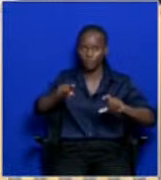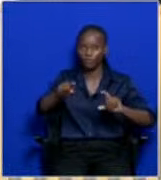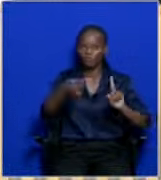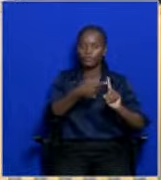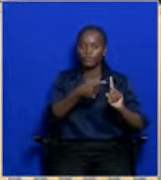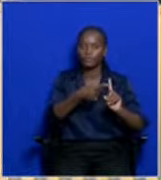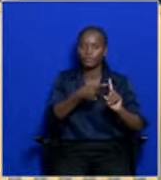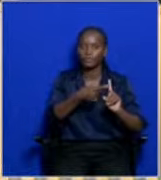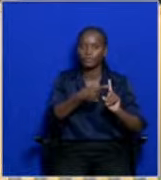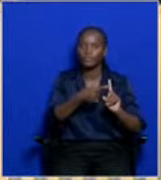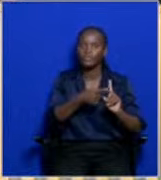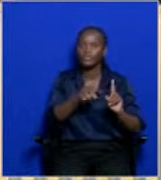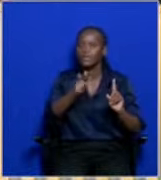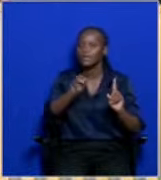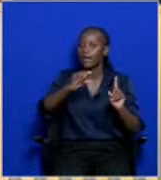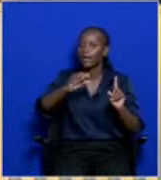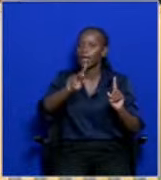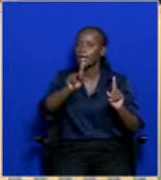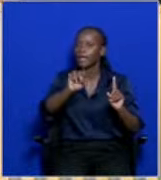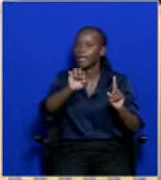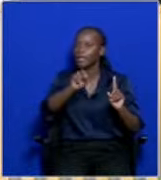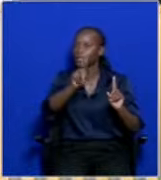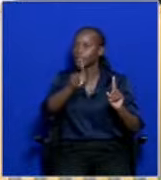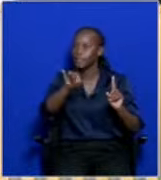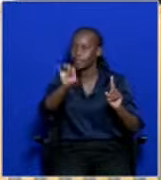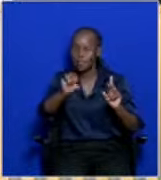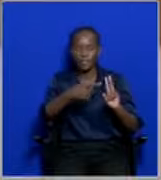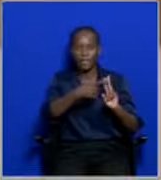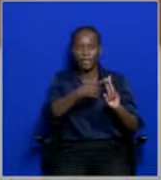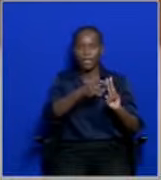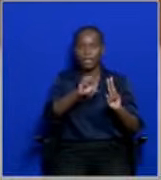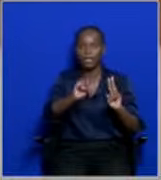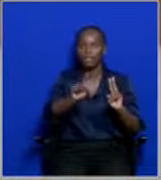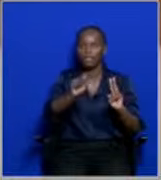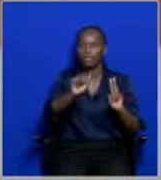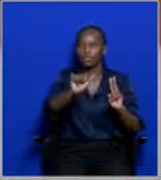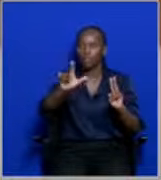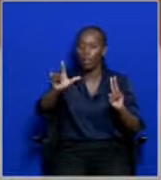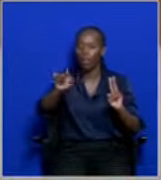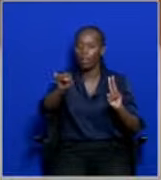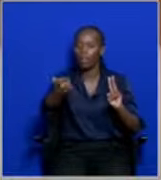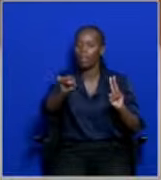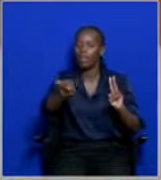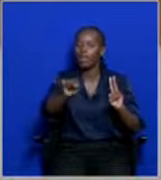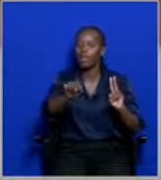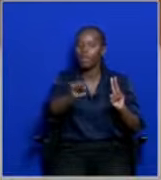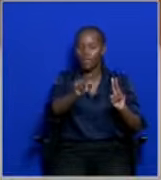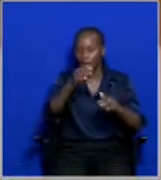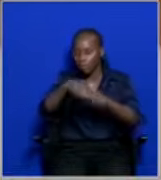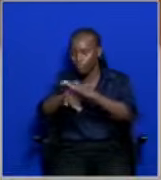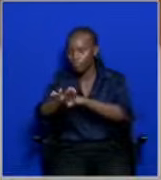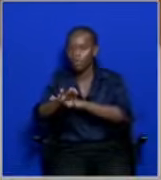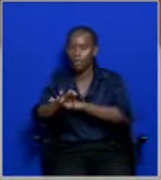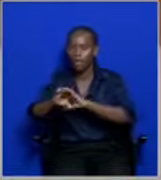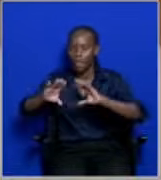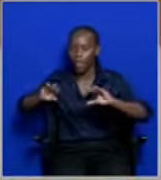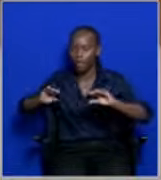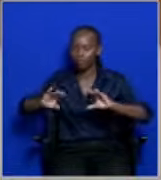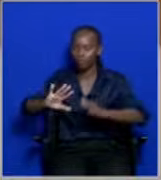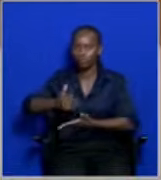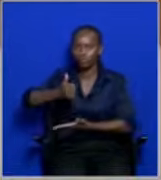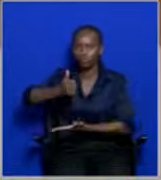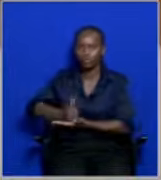came into the lounge after putting brown boxes on the floor in the entrance hall. And if we then go to